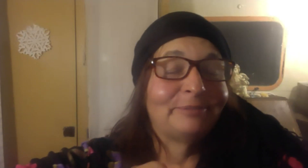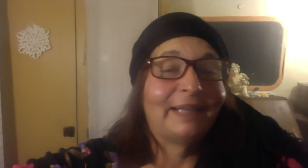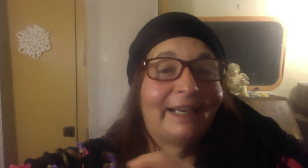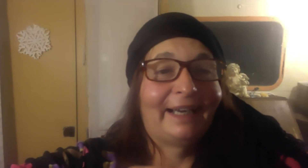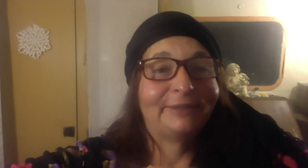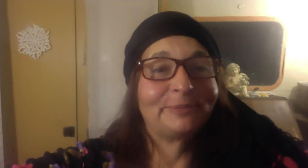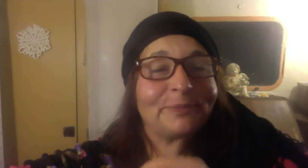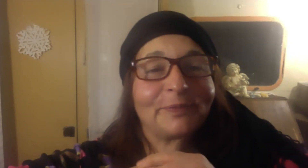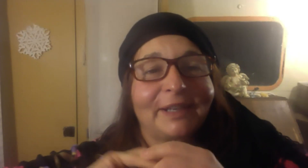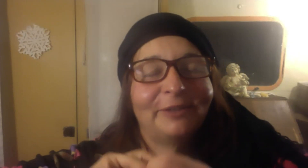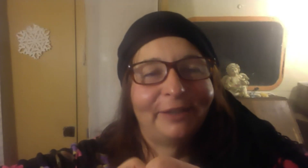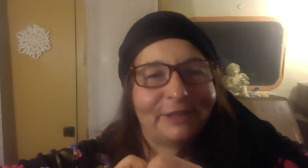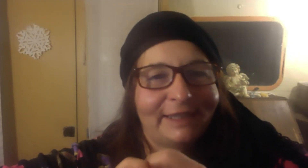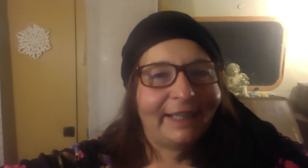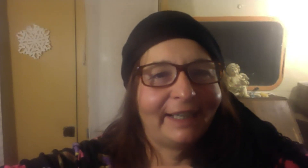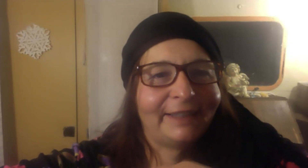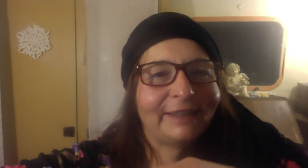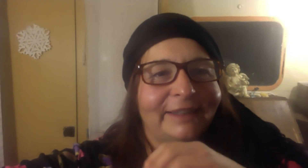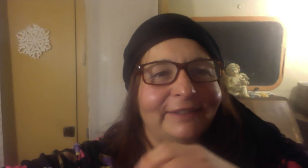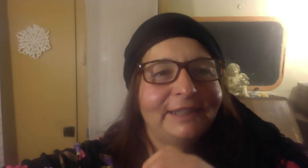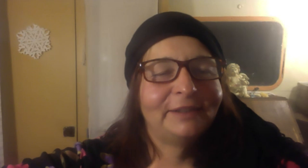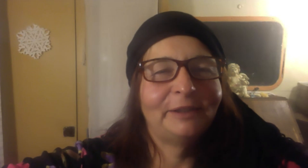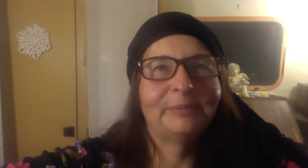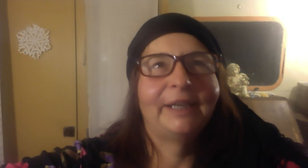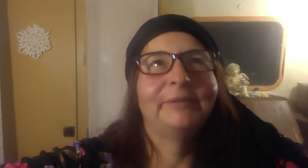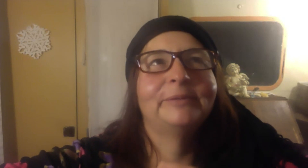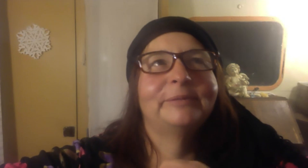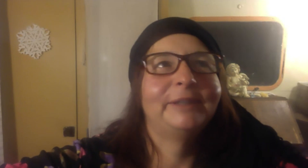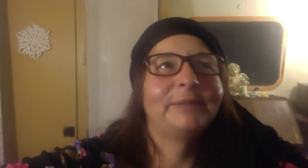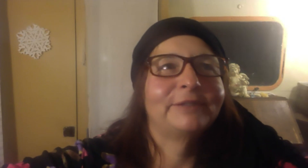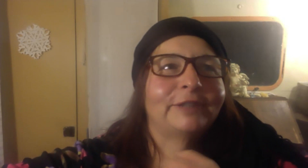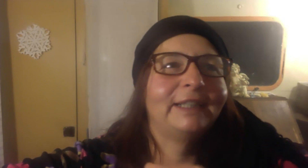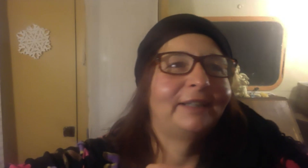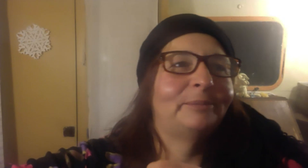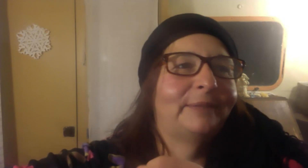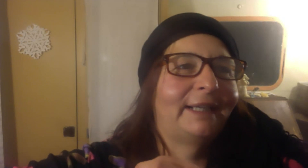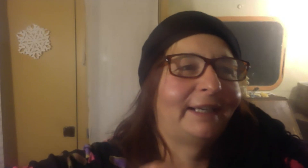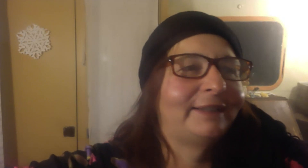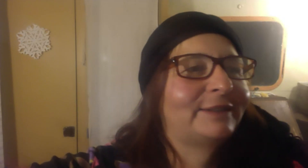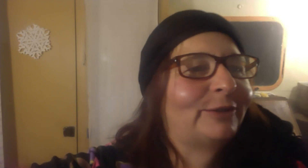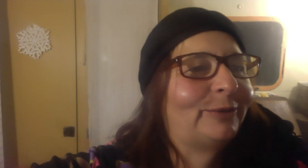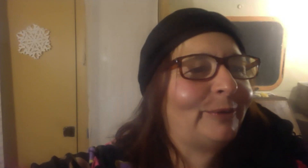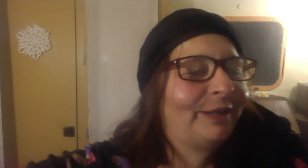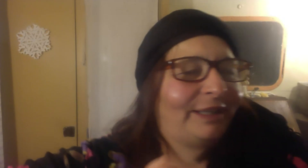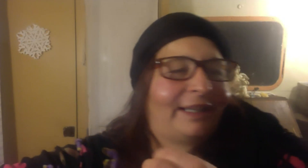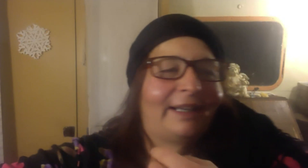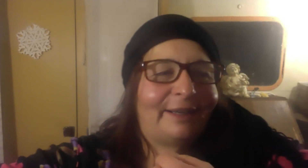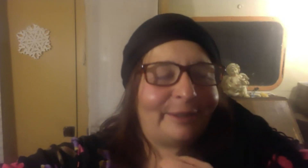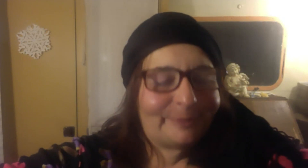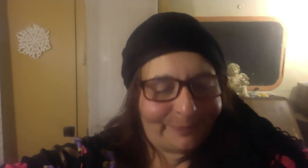had a black cat when I was young, and recently my very best friend had a black cat. So